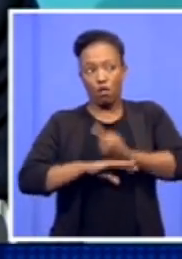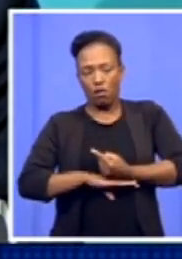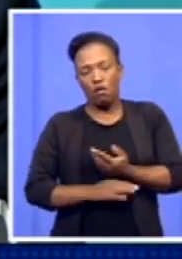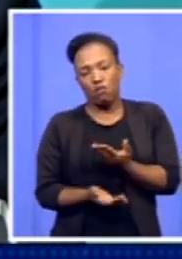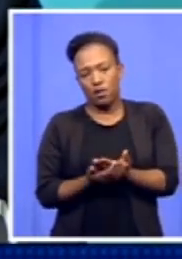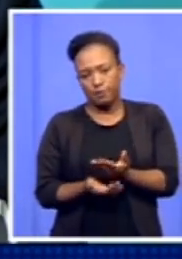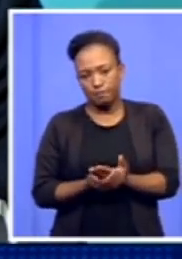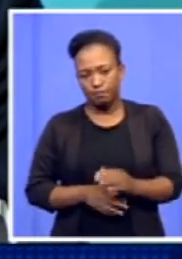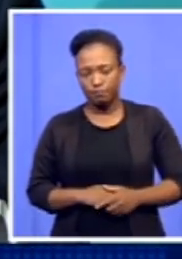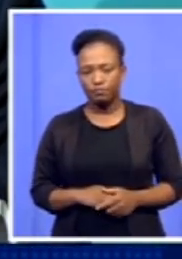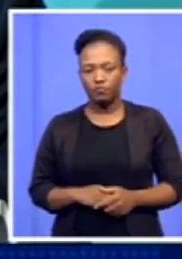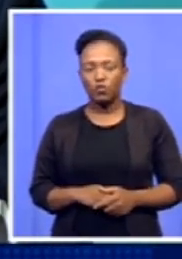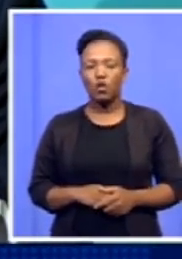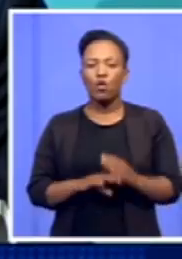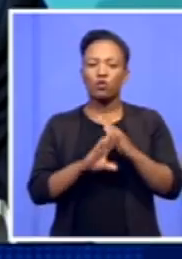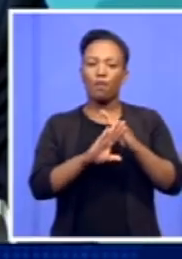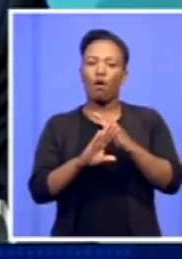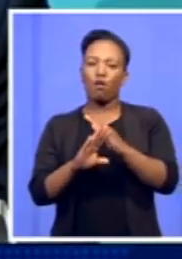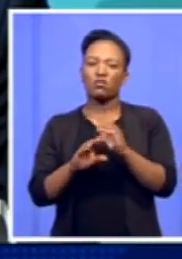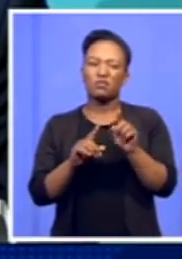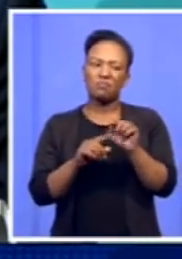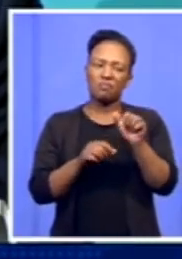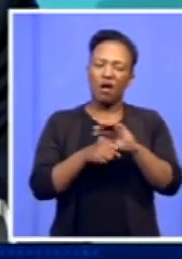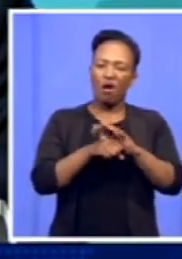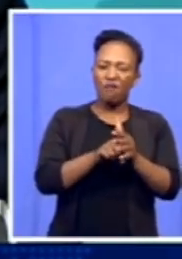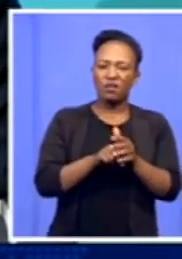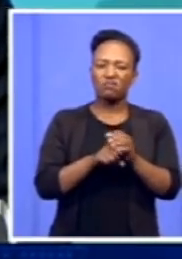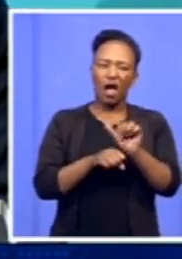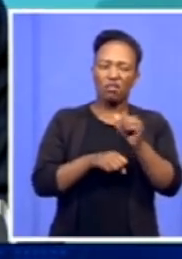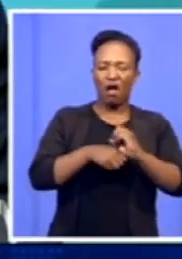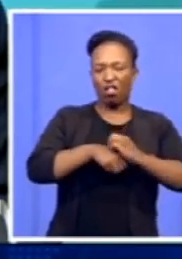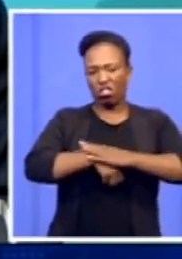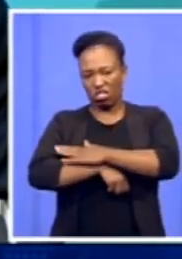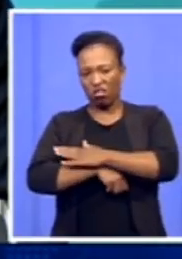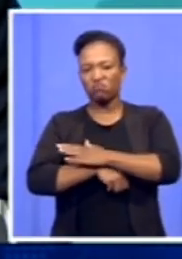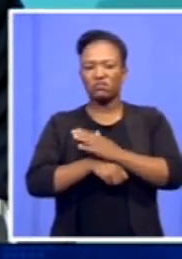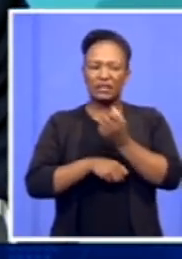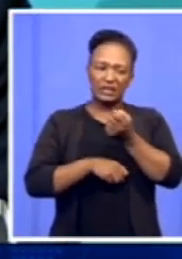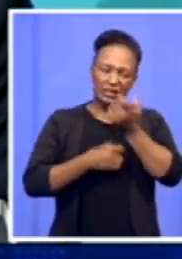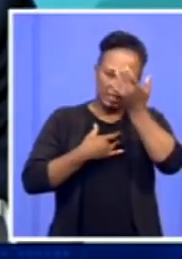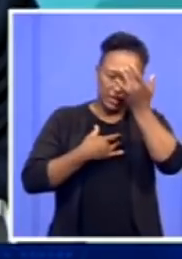pandemics and disease. This work today is a symbol of what we can do